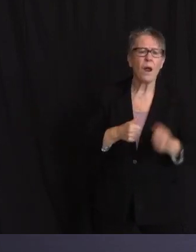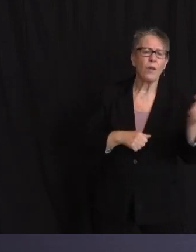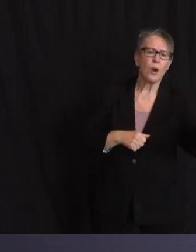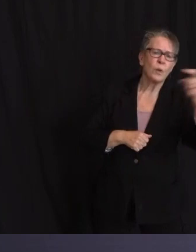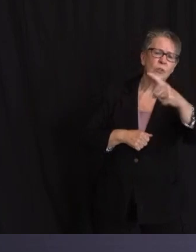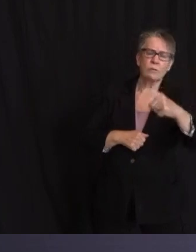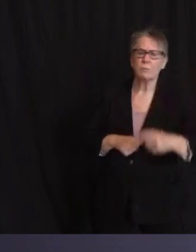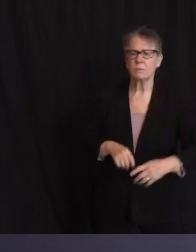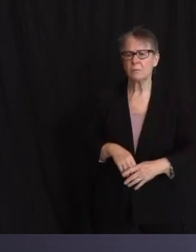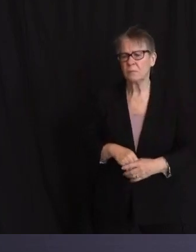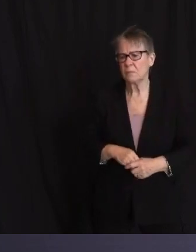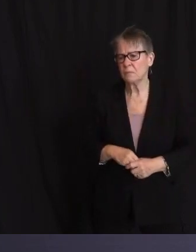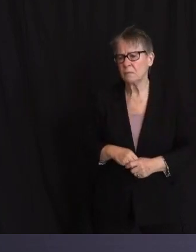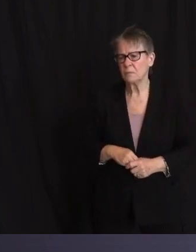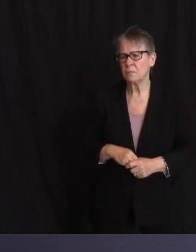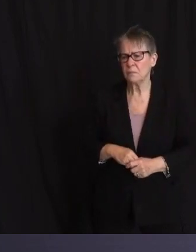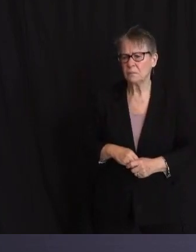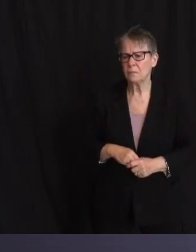That's COVID specific.